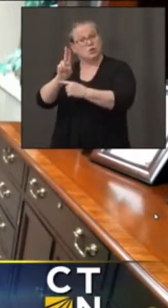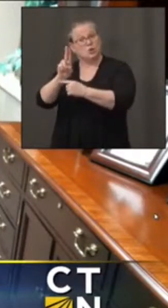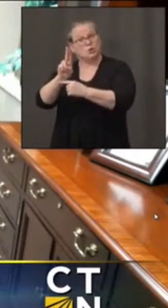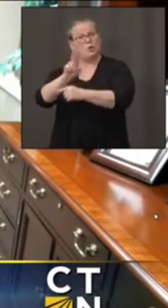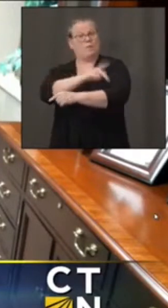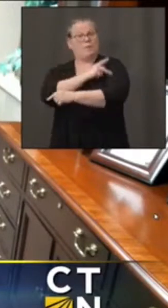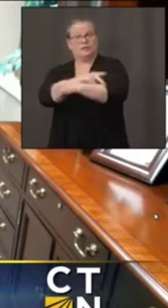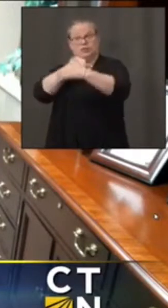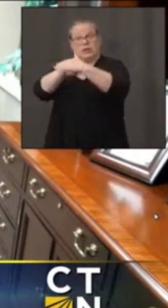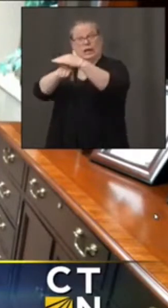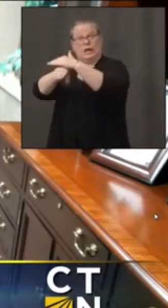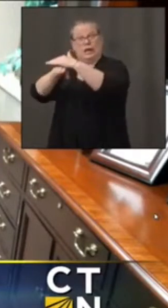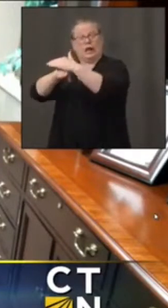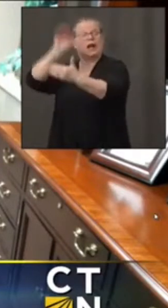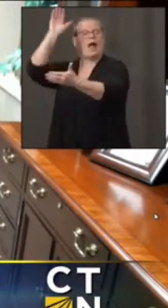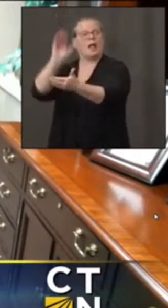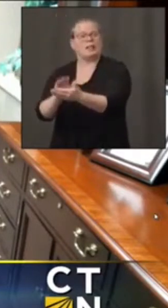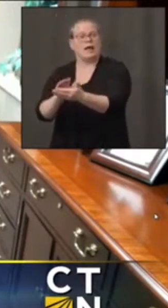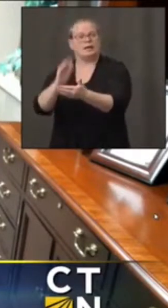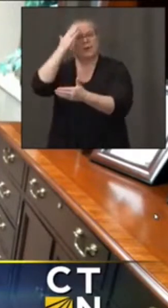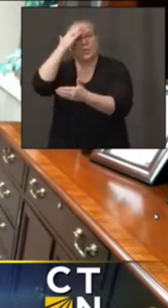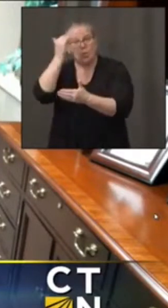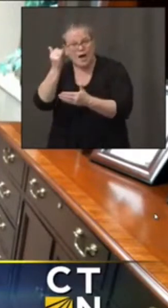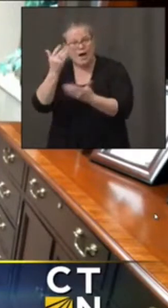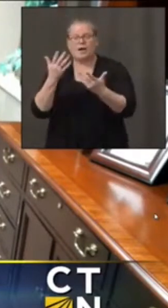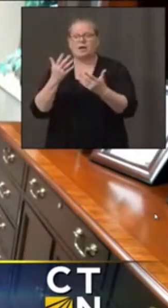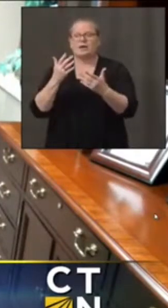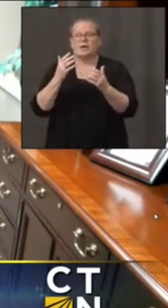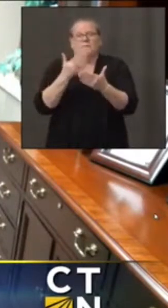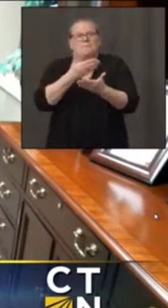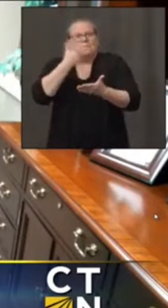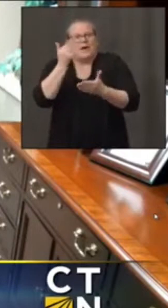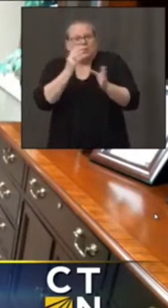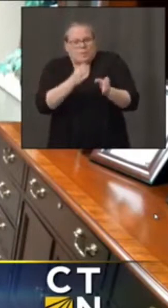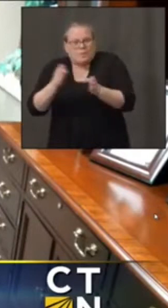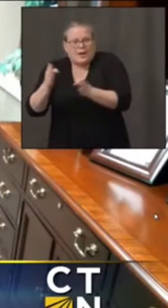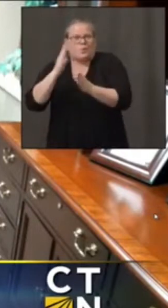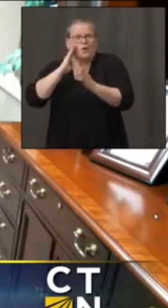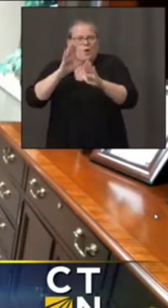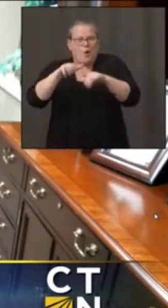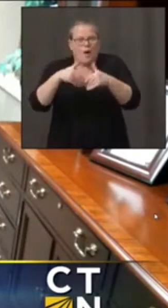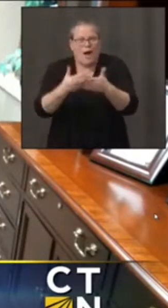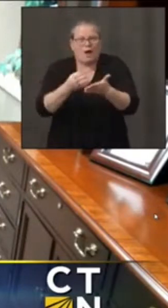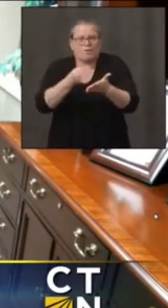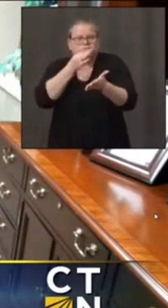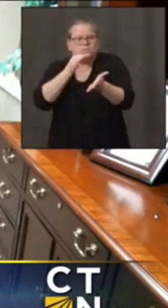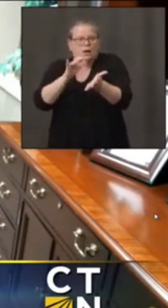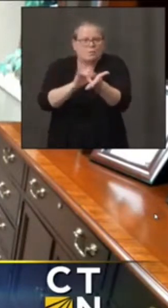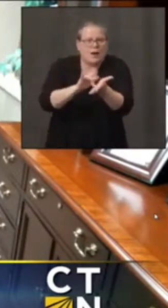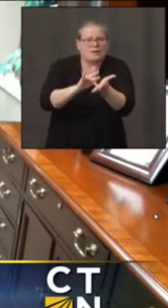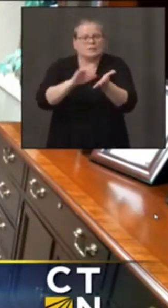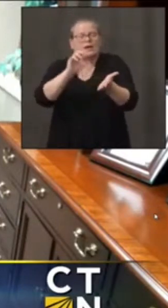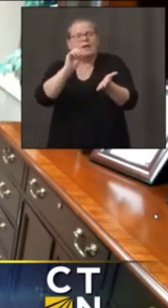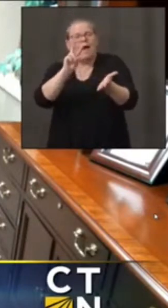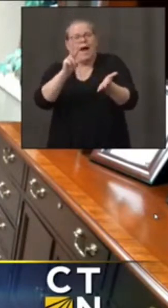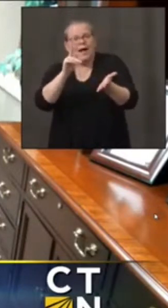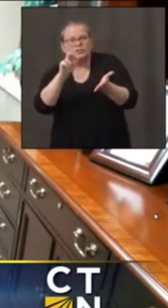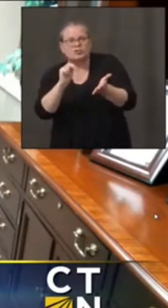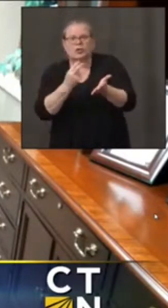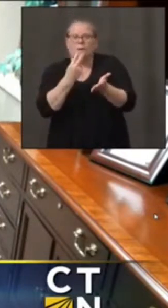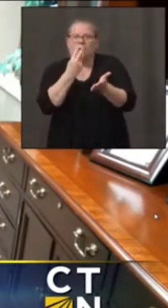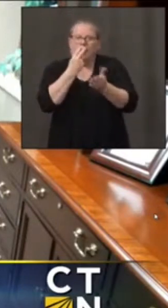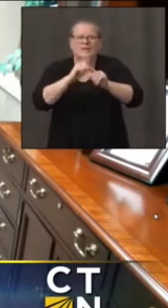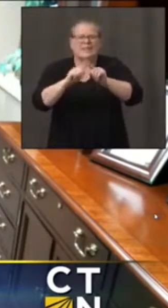or delay mechanical ventilation until it's absolutely necessary, and we're providing oxygen through different techniques.